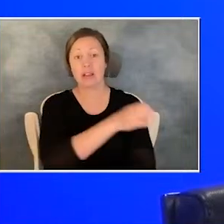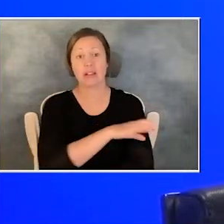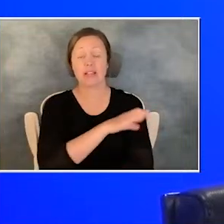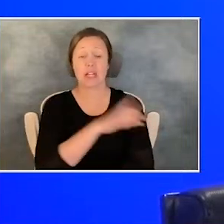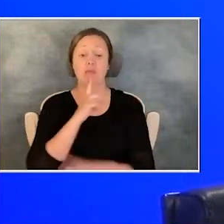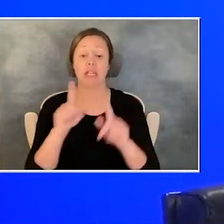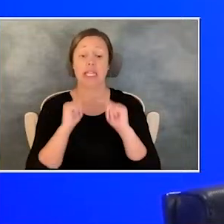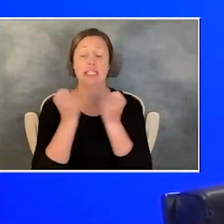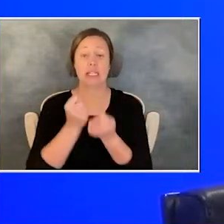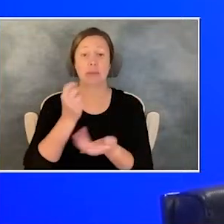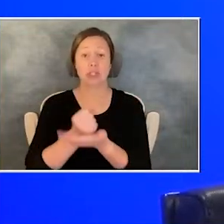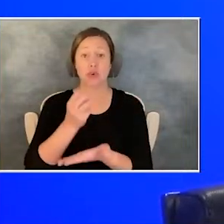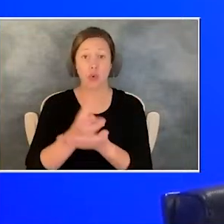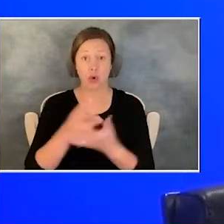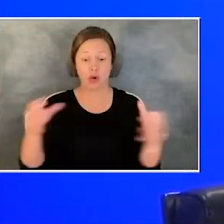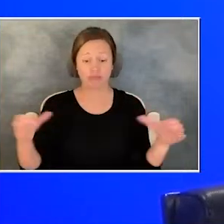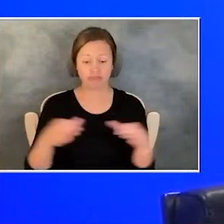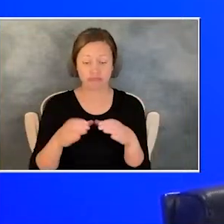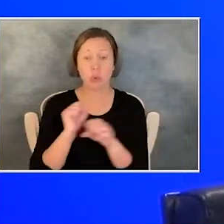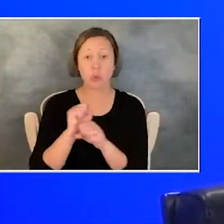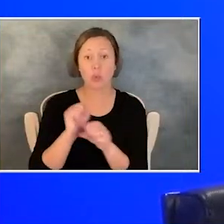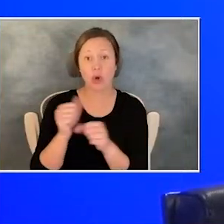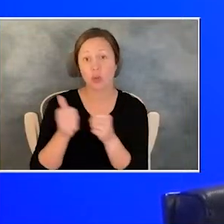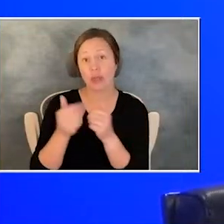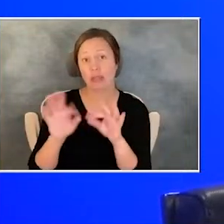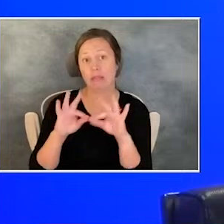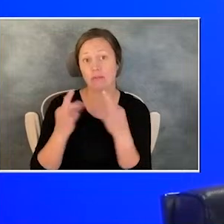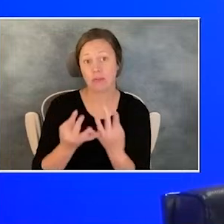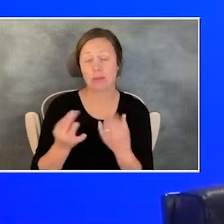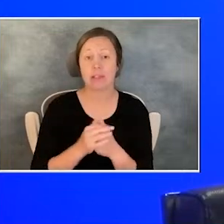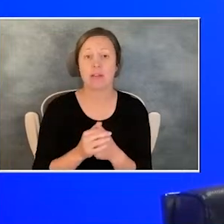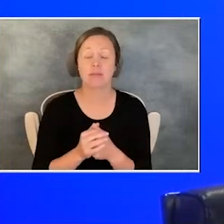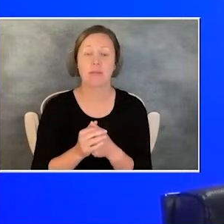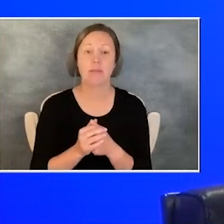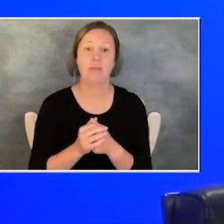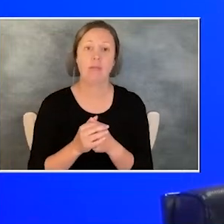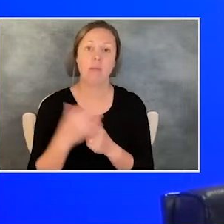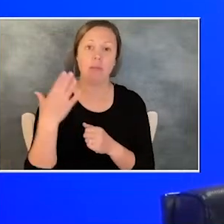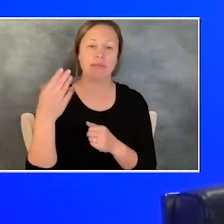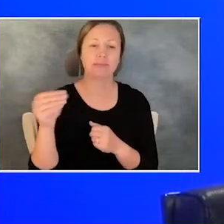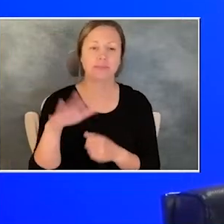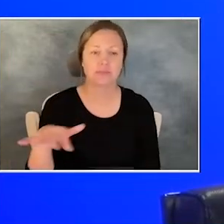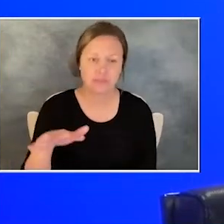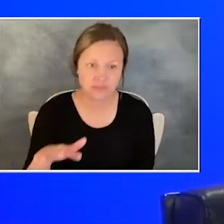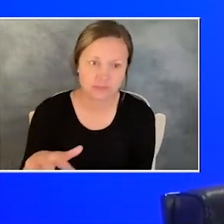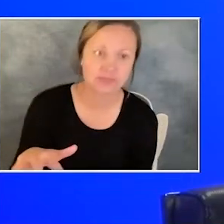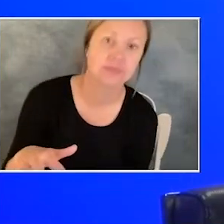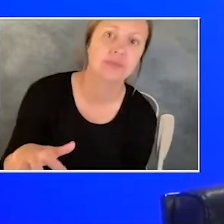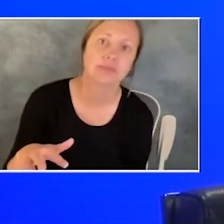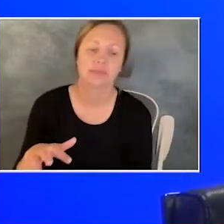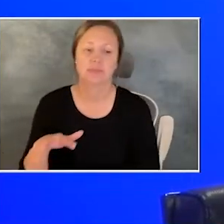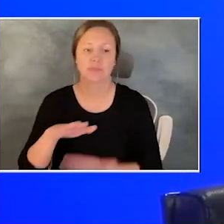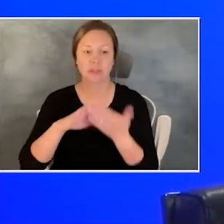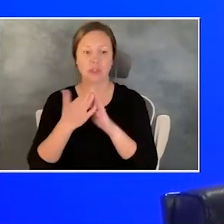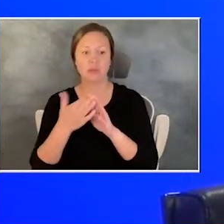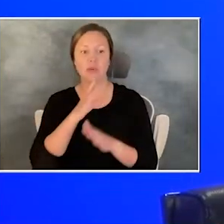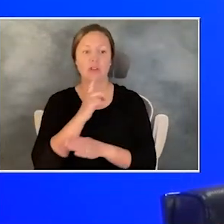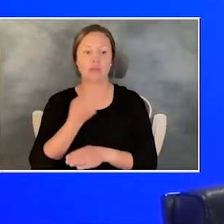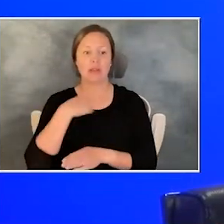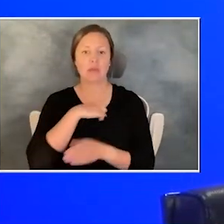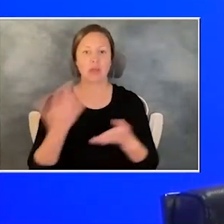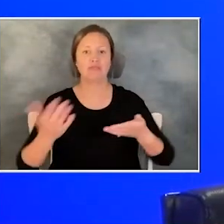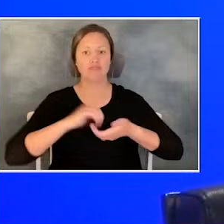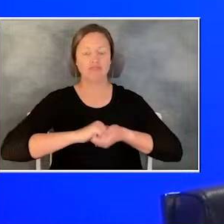workers who work with families. In the larger community, we partner with many practices to